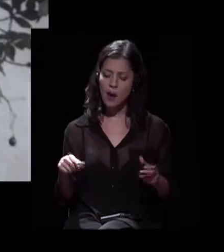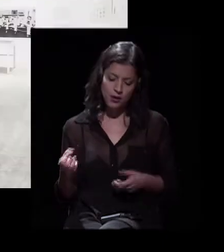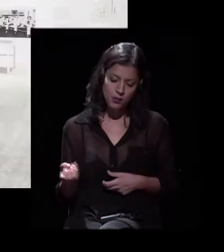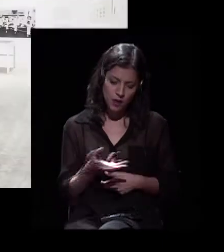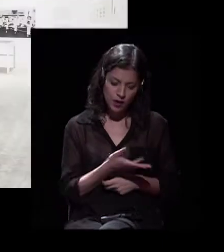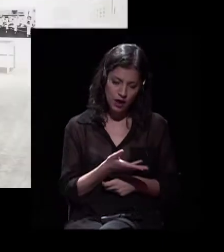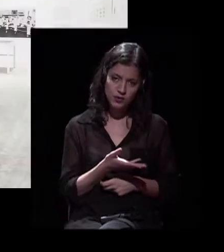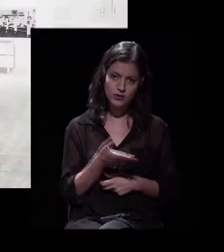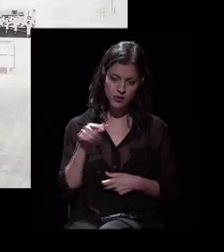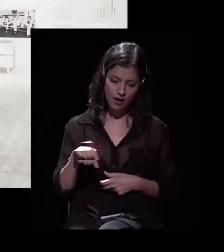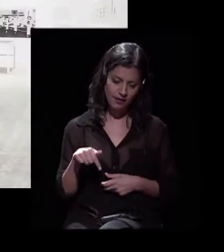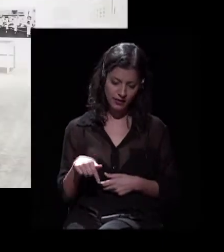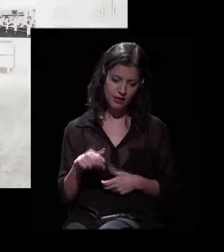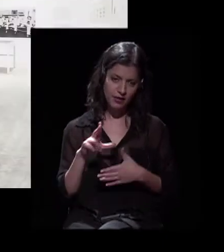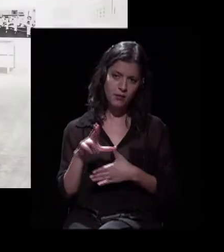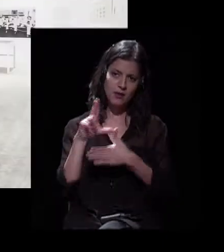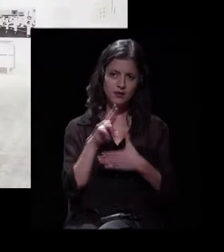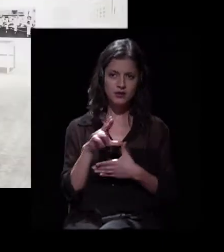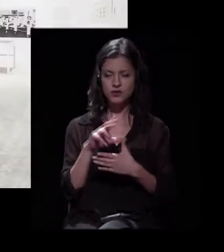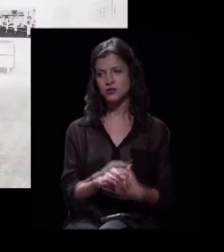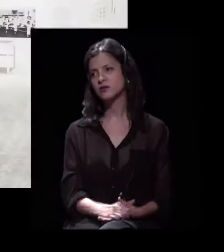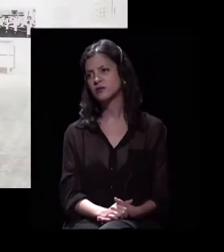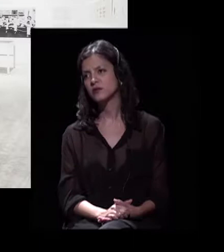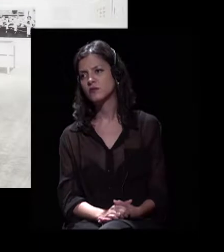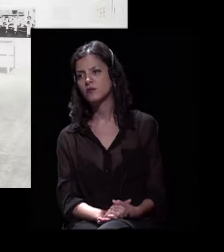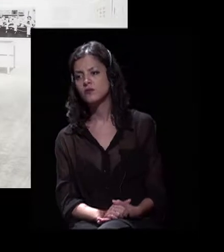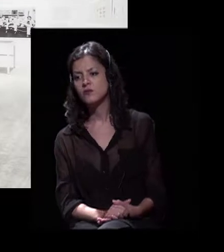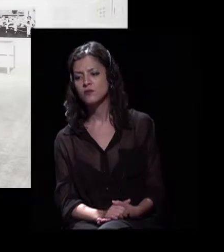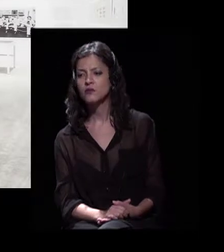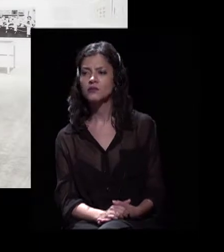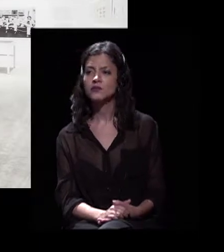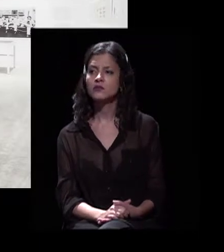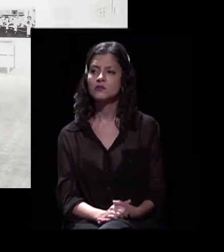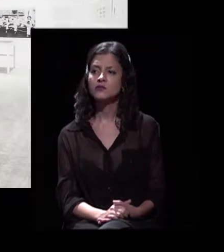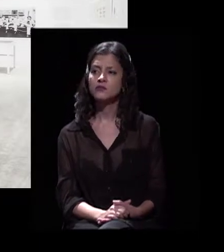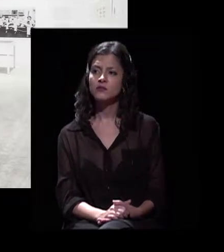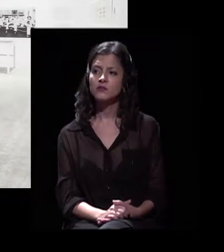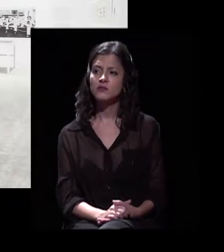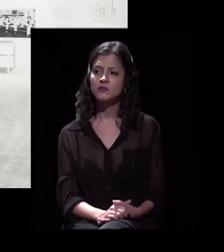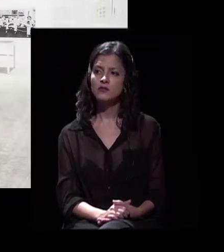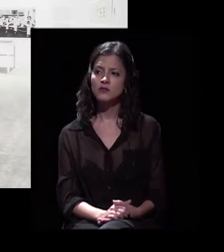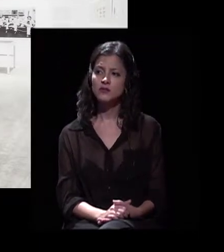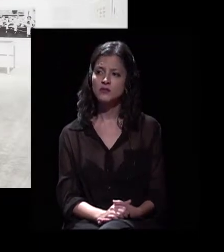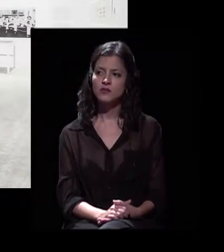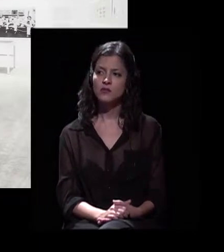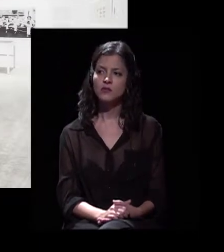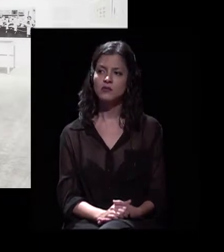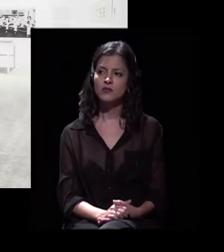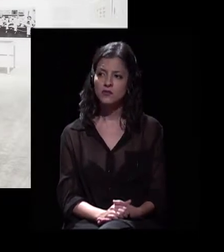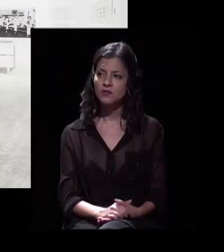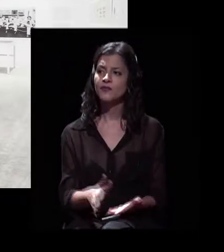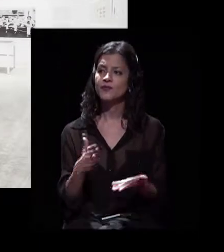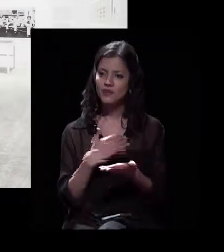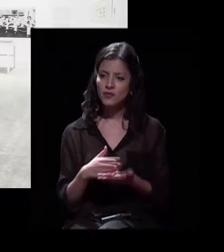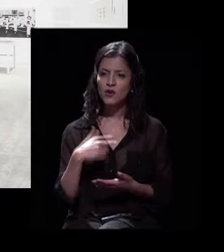So after this introduction, one of the aspects that I wish to discuss in the brief 4 minutes that I